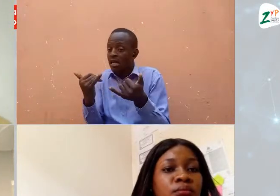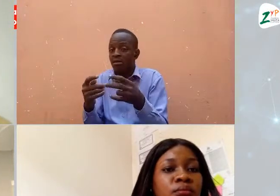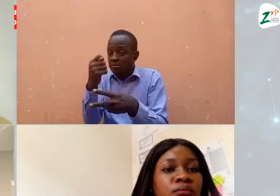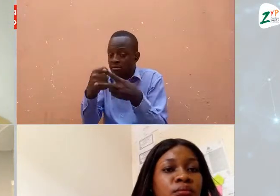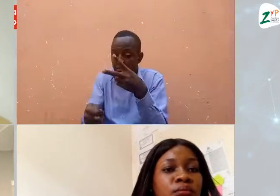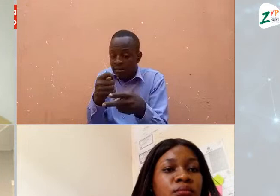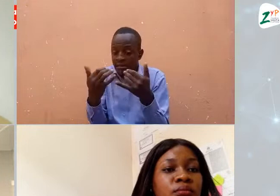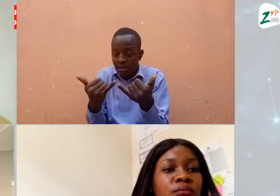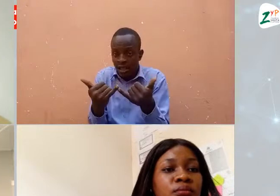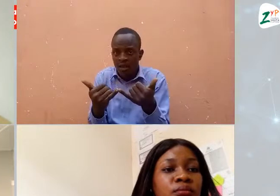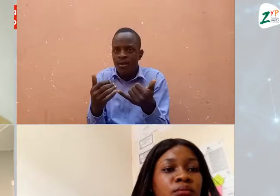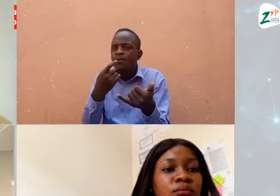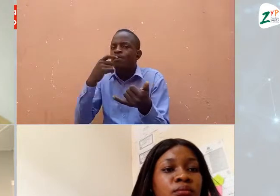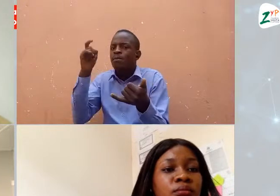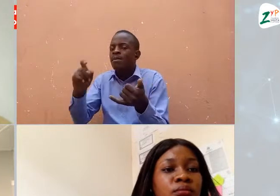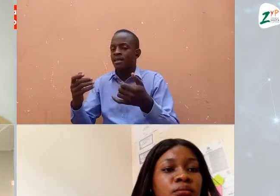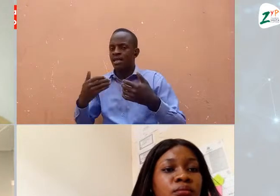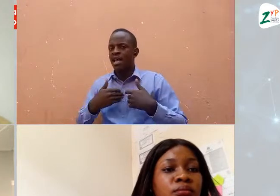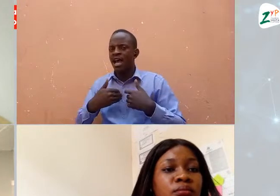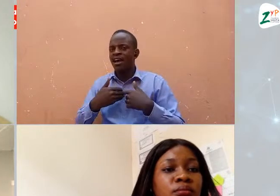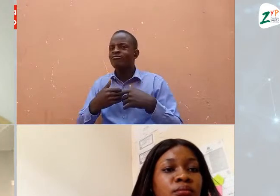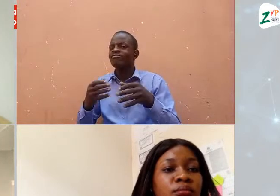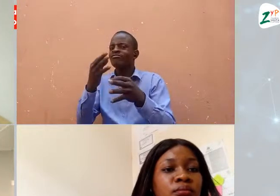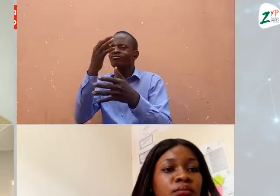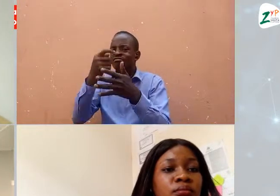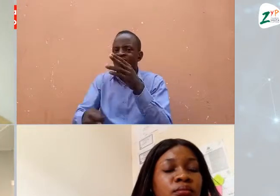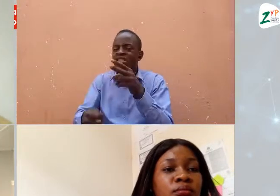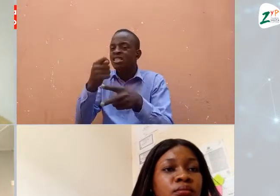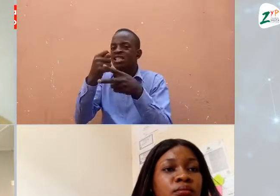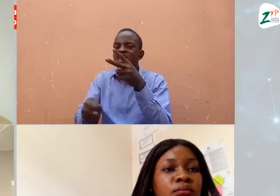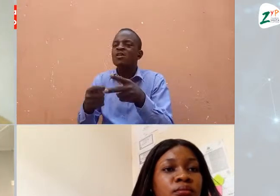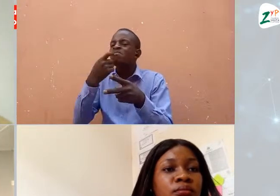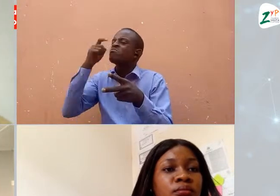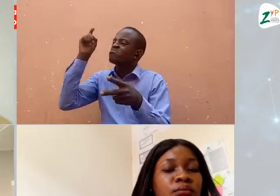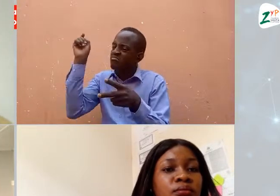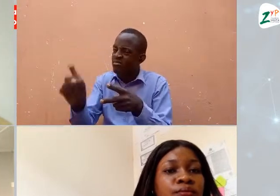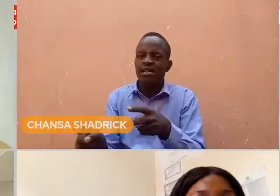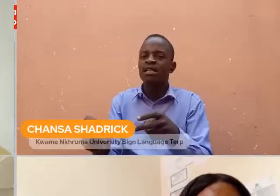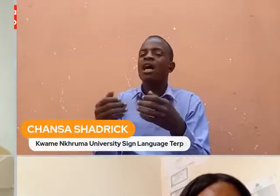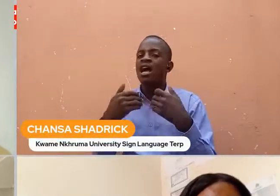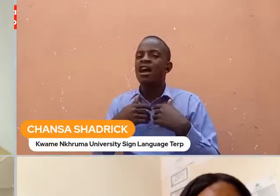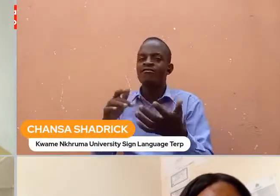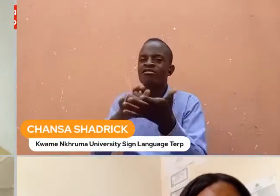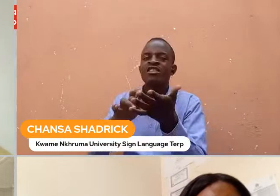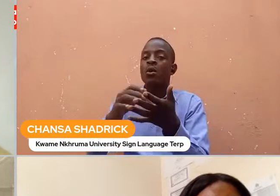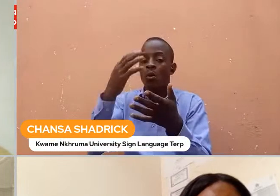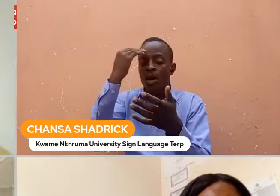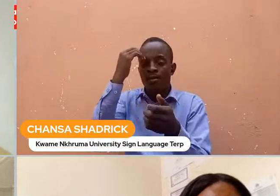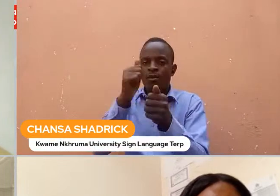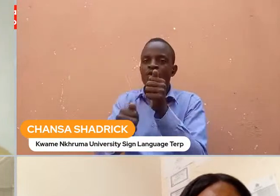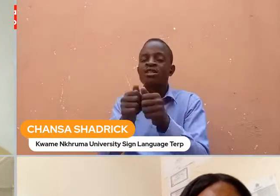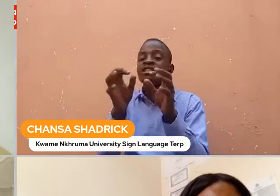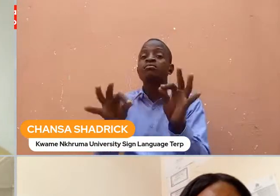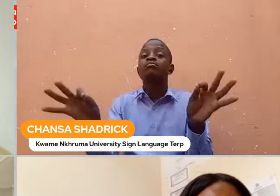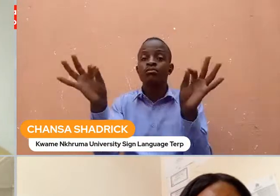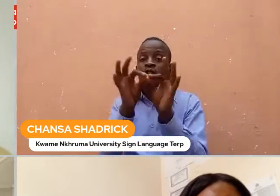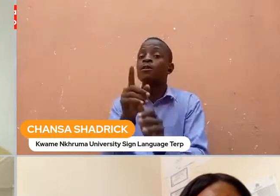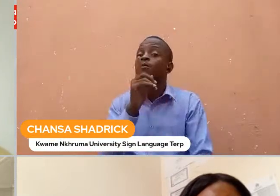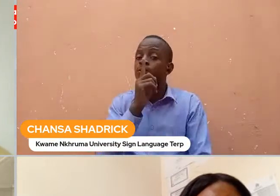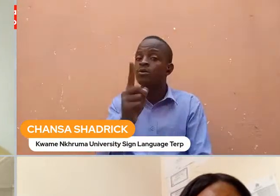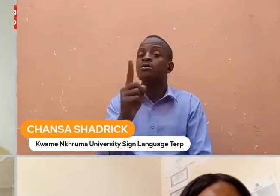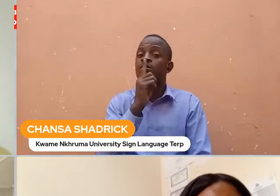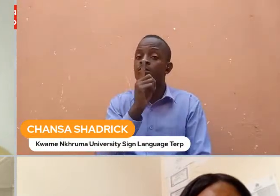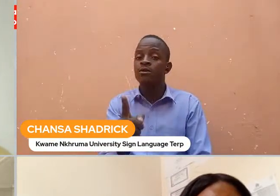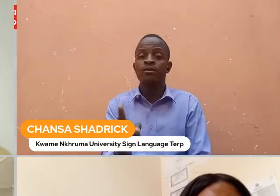have that unlimited access because they highly need them. Thank you so much, Chimomo, for coming to. And really, the take home message from